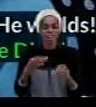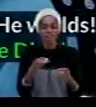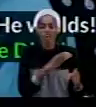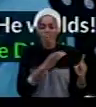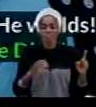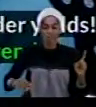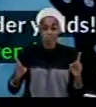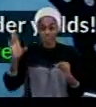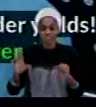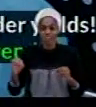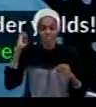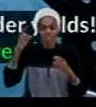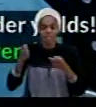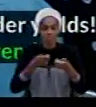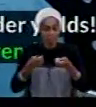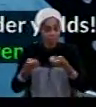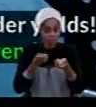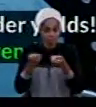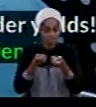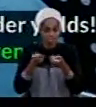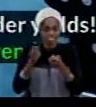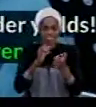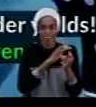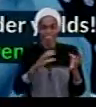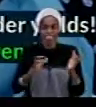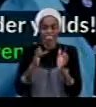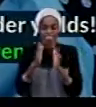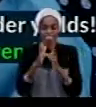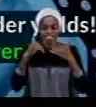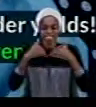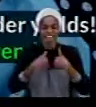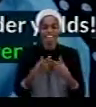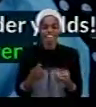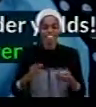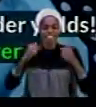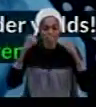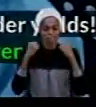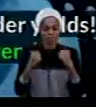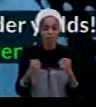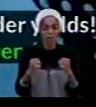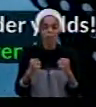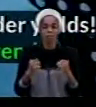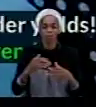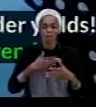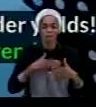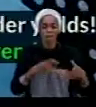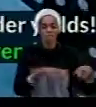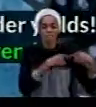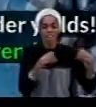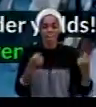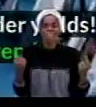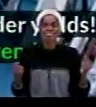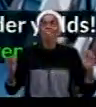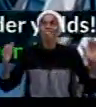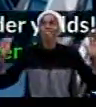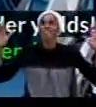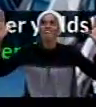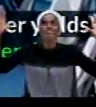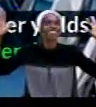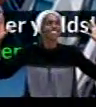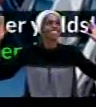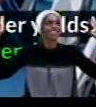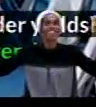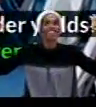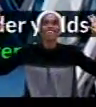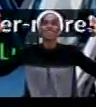power of God he wields. Christ Jesus has the power, my heart